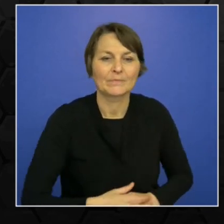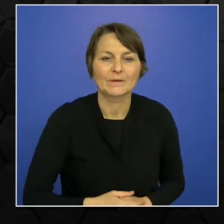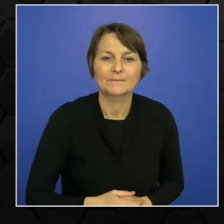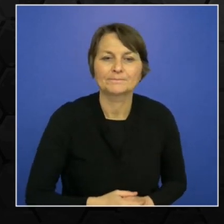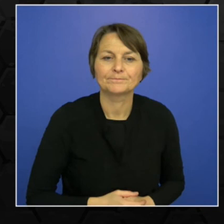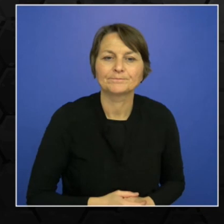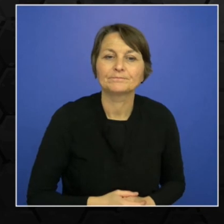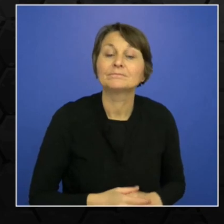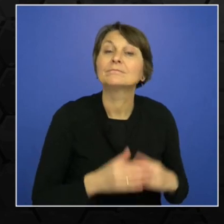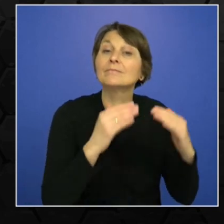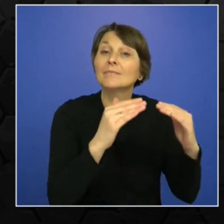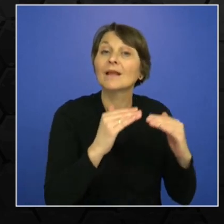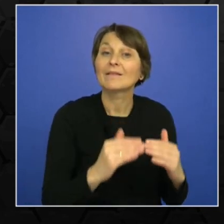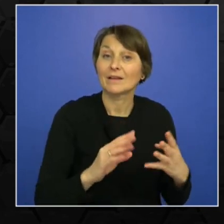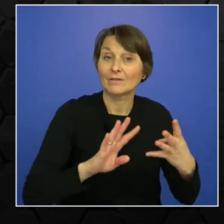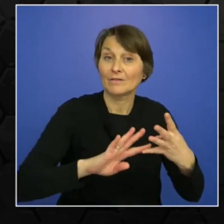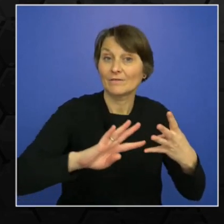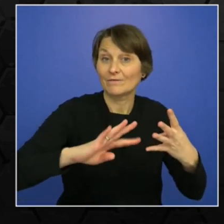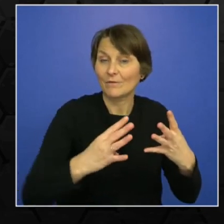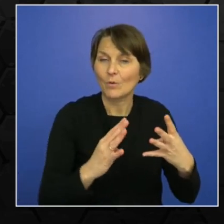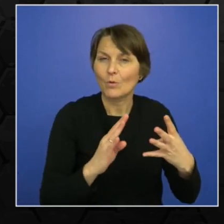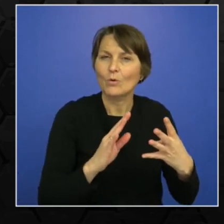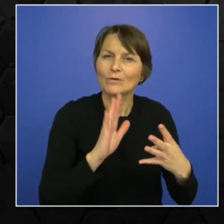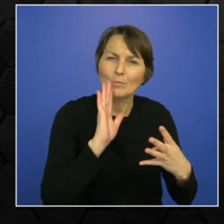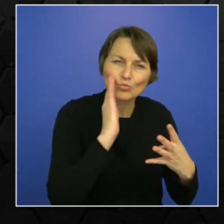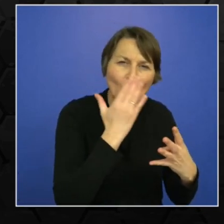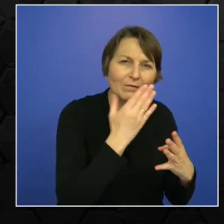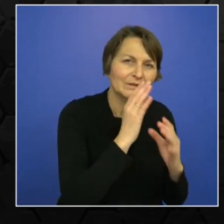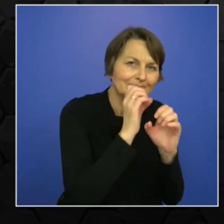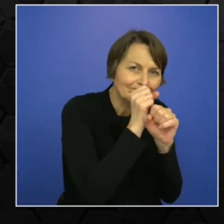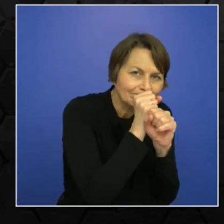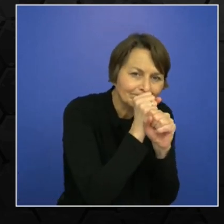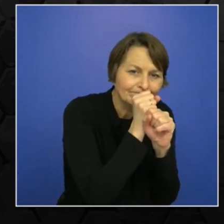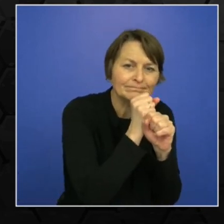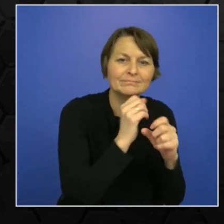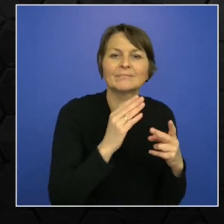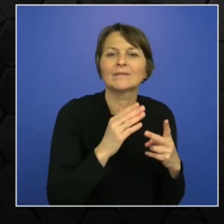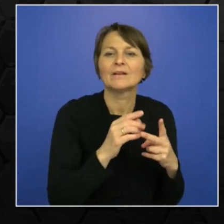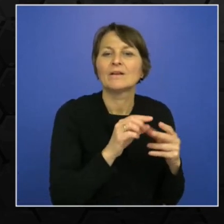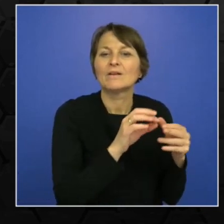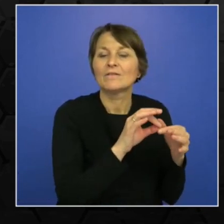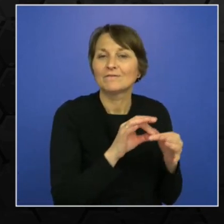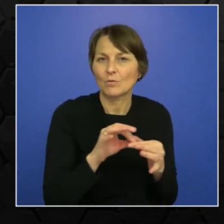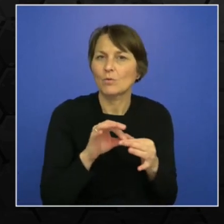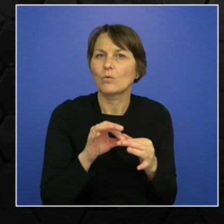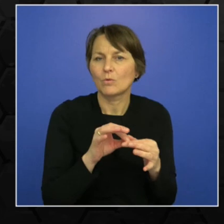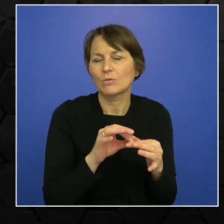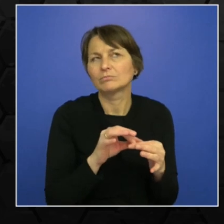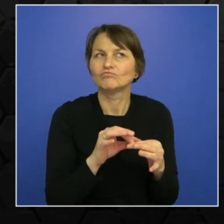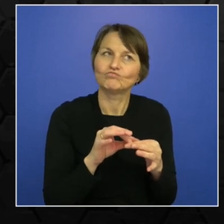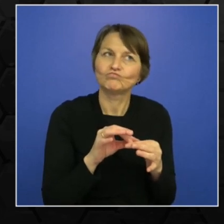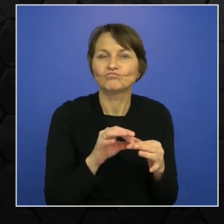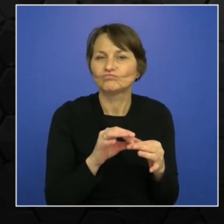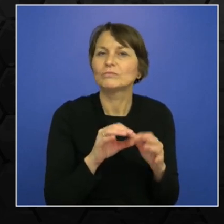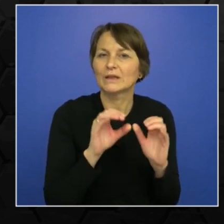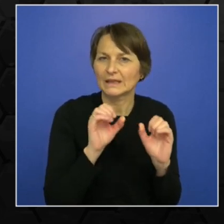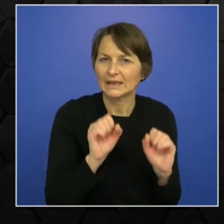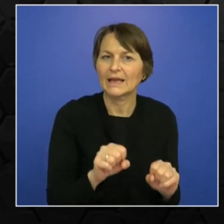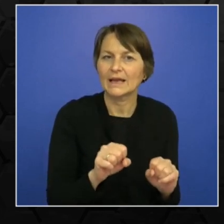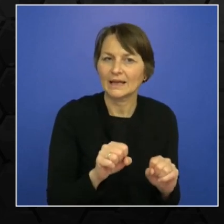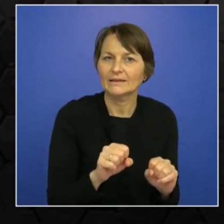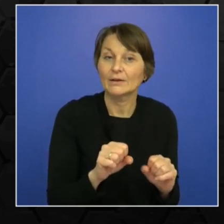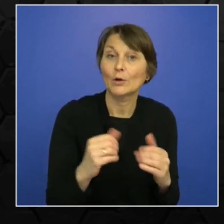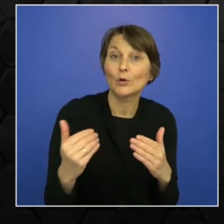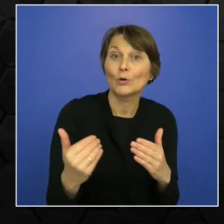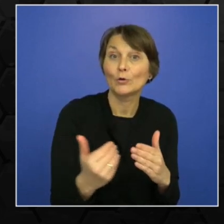privacy and fostering privacy at the edge. And this you can say you can convey it using the new field